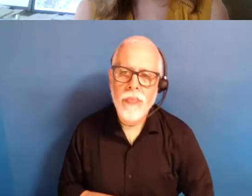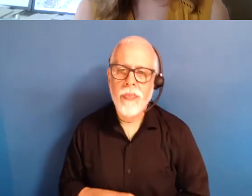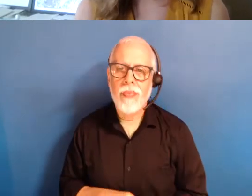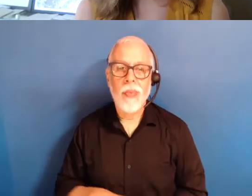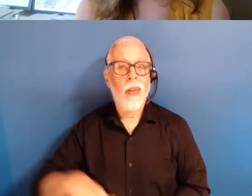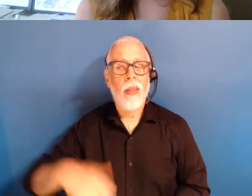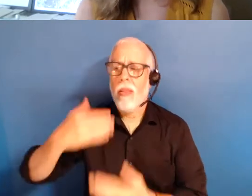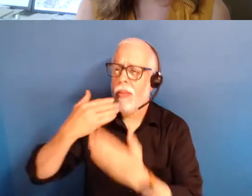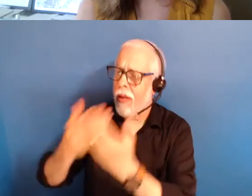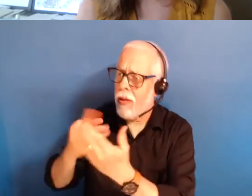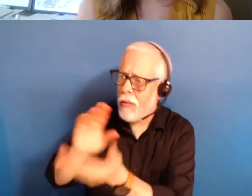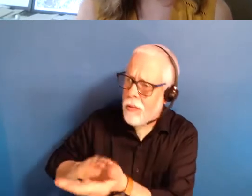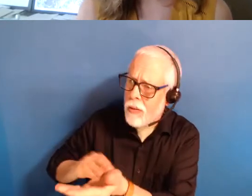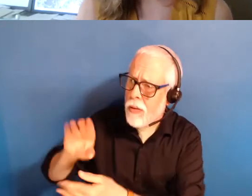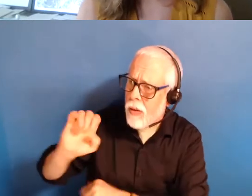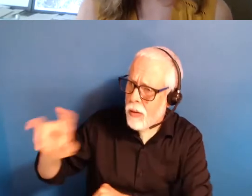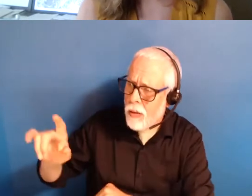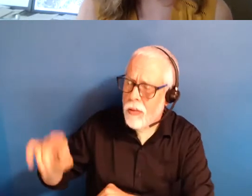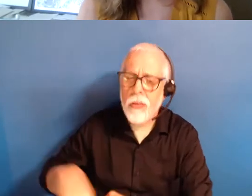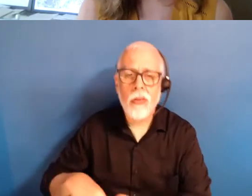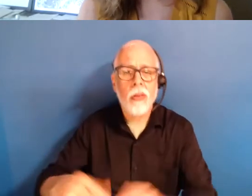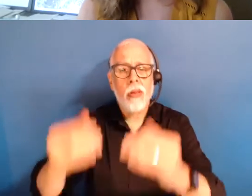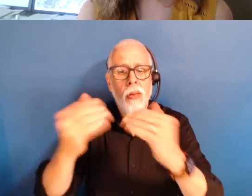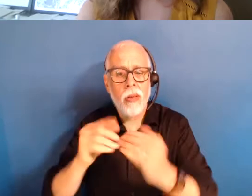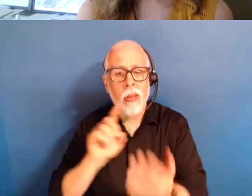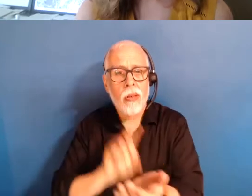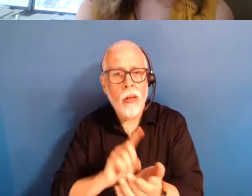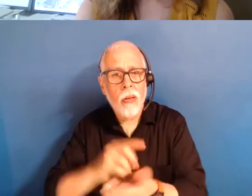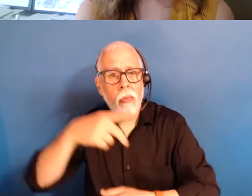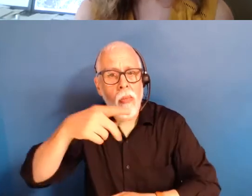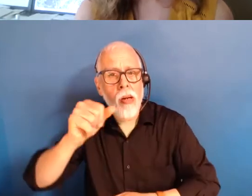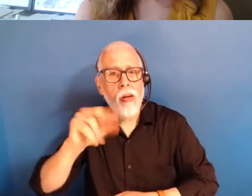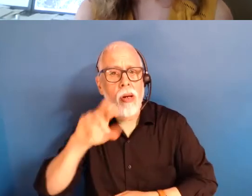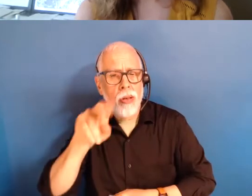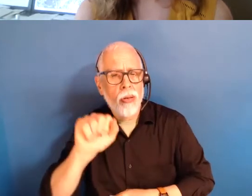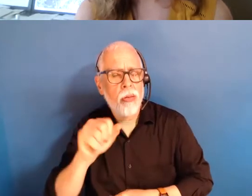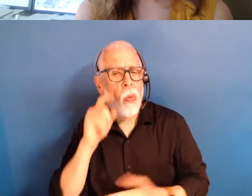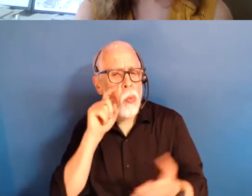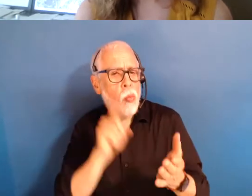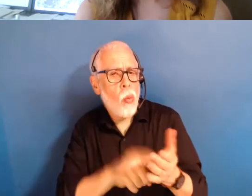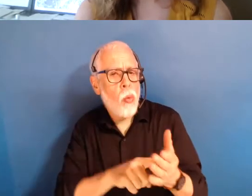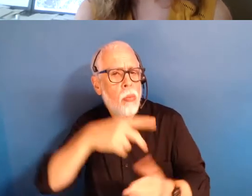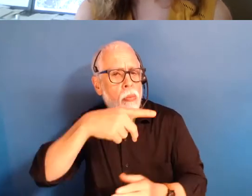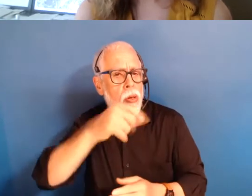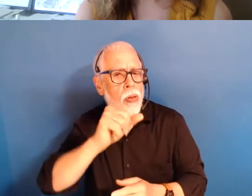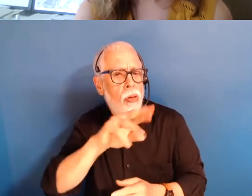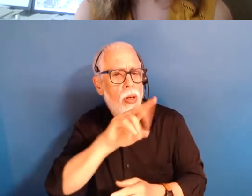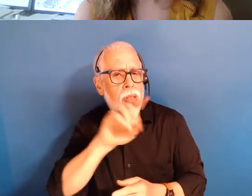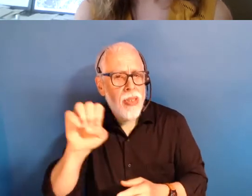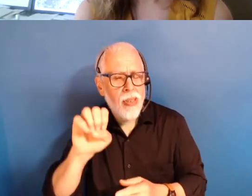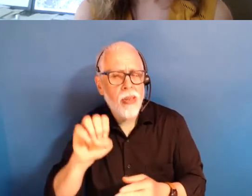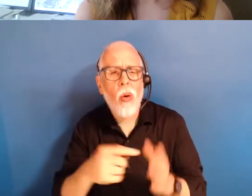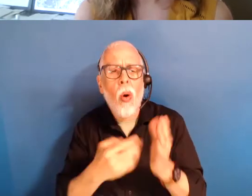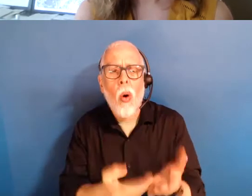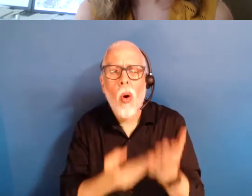Thank you, Dr. Call. Dr. Parsons, Pardee also offers Remdesivir, which is